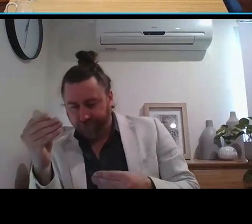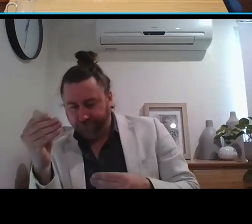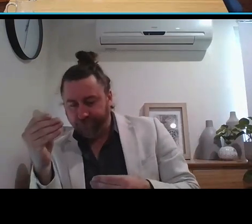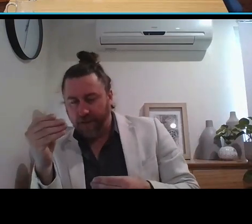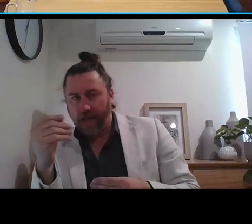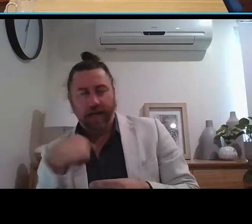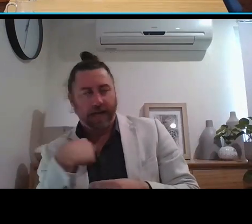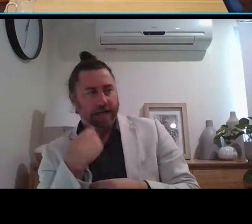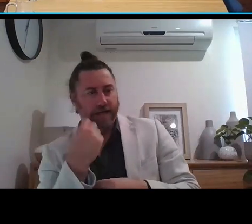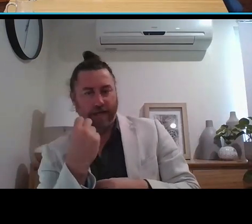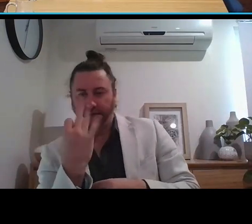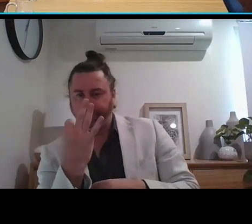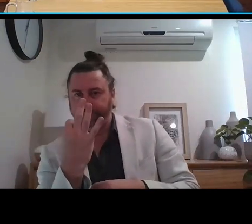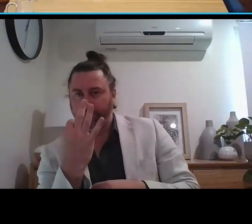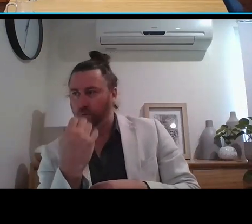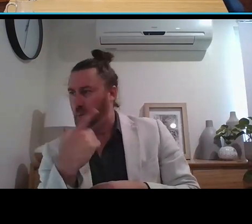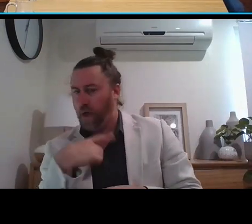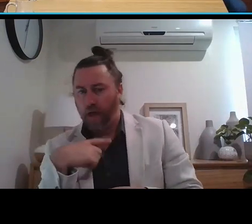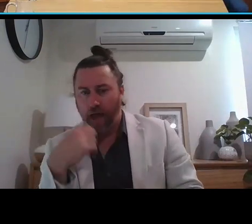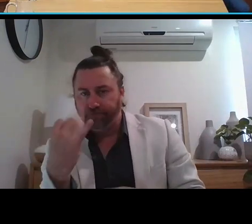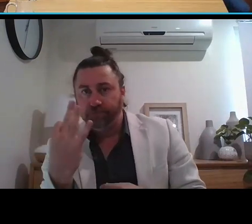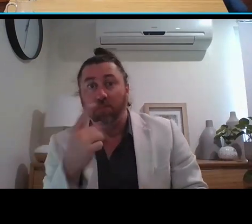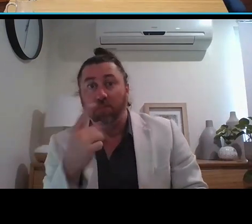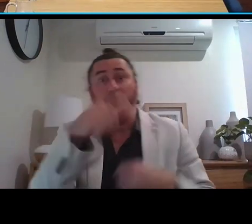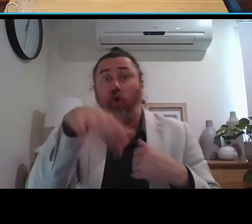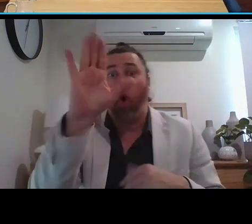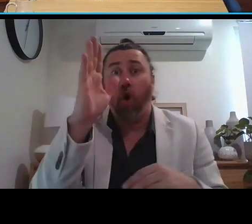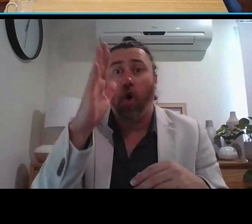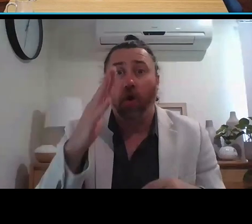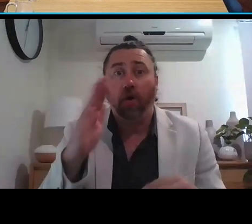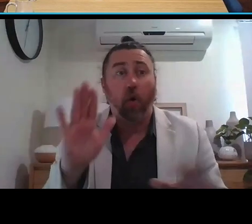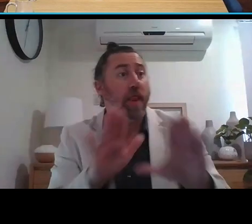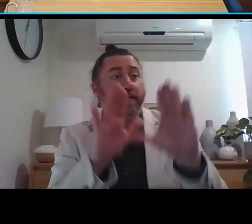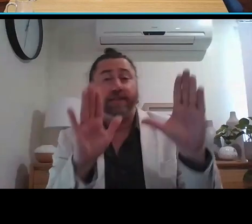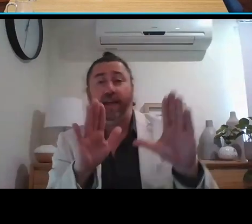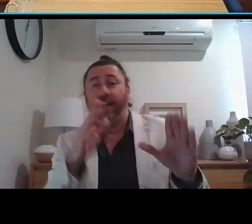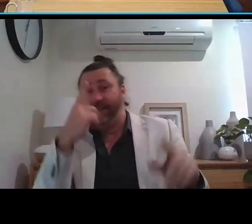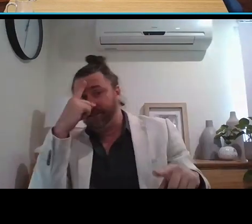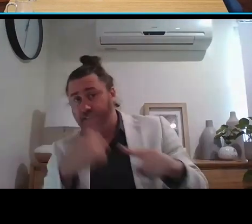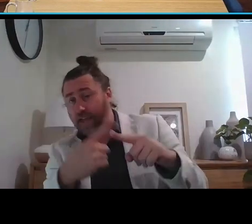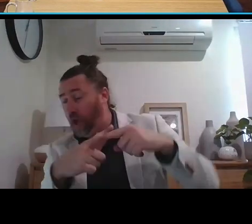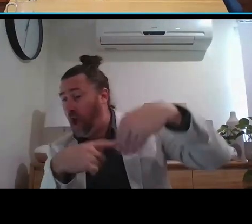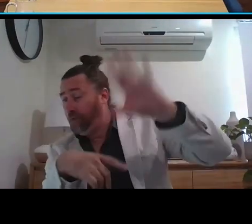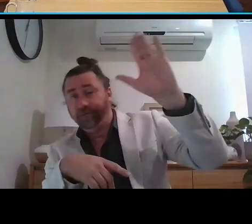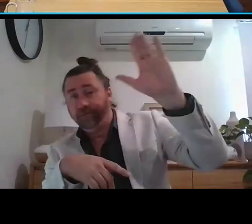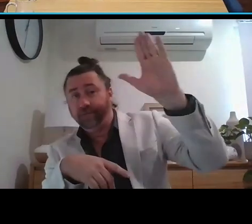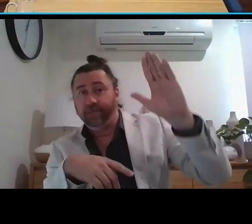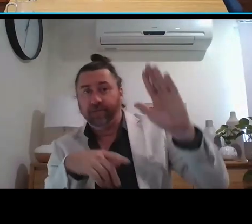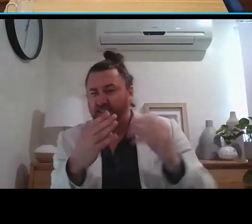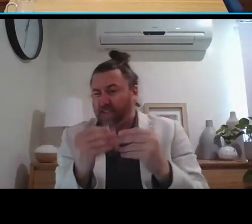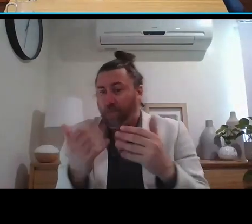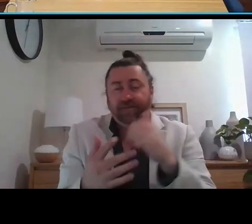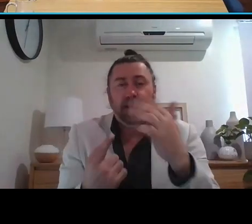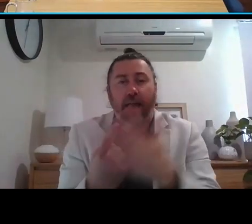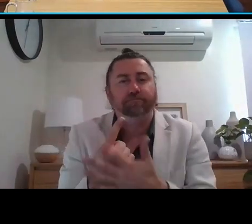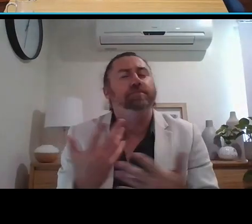any potential non-compliance before that decision is finalised in the performance assessment report. In